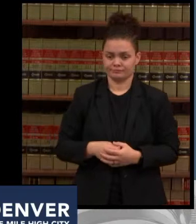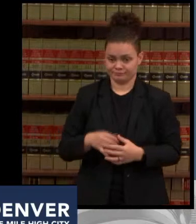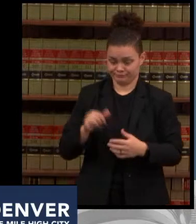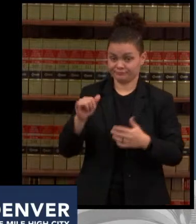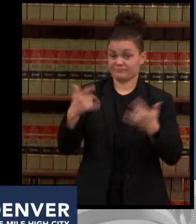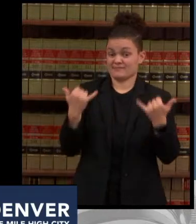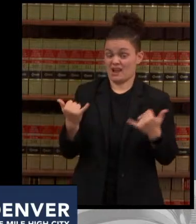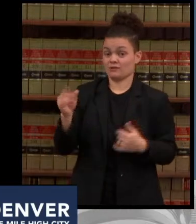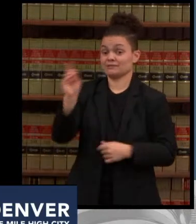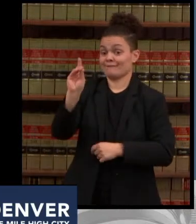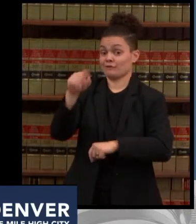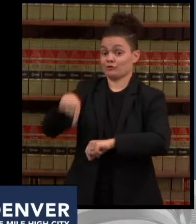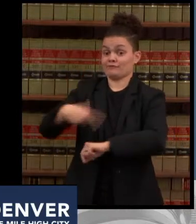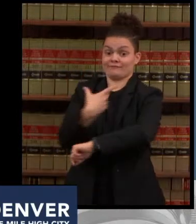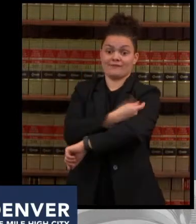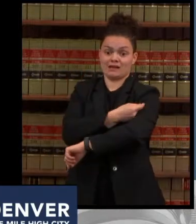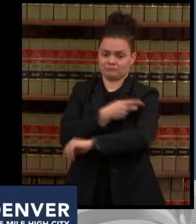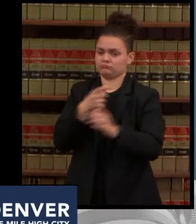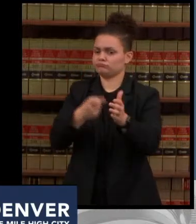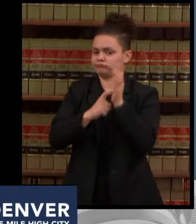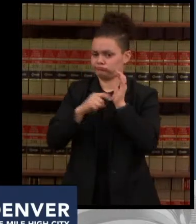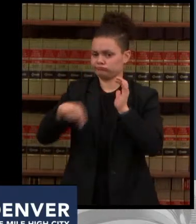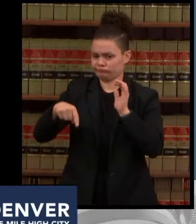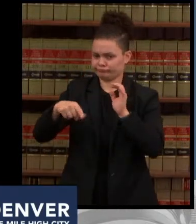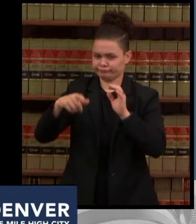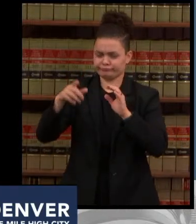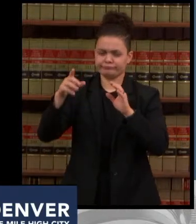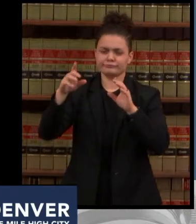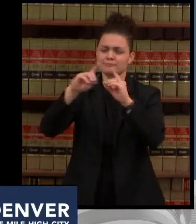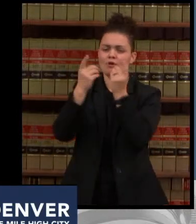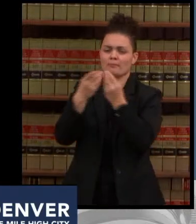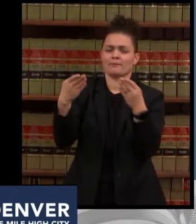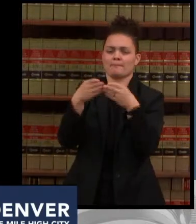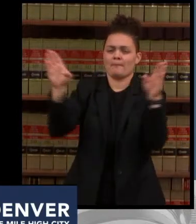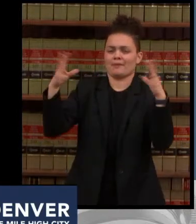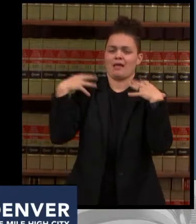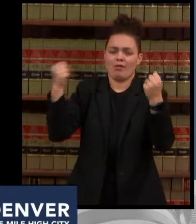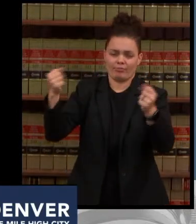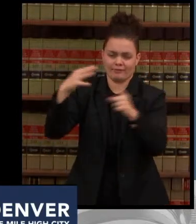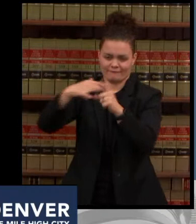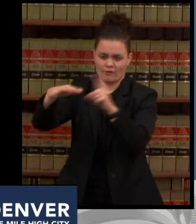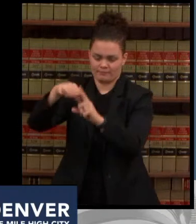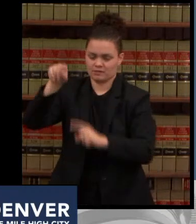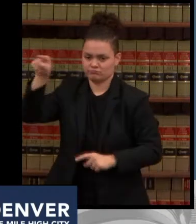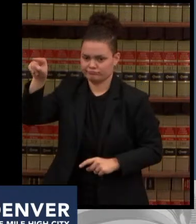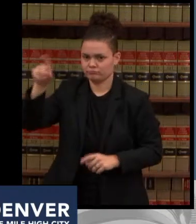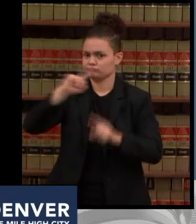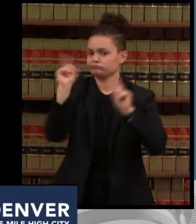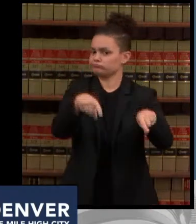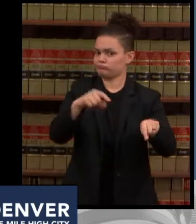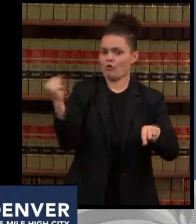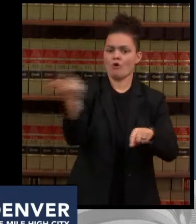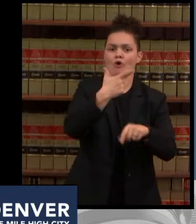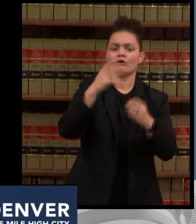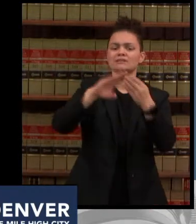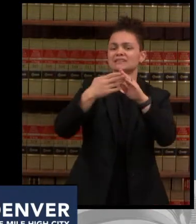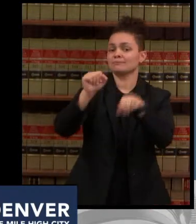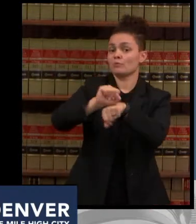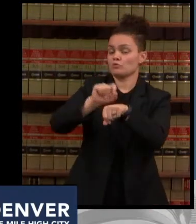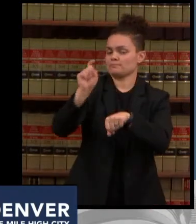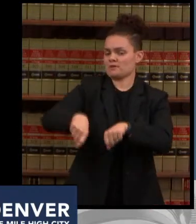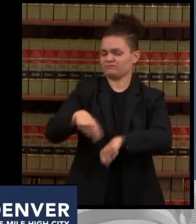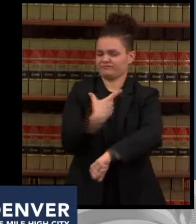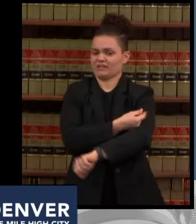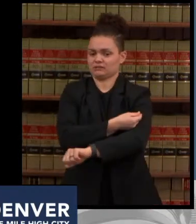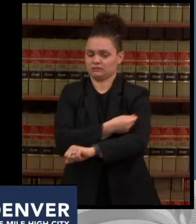the Department of Public Health and Environment. And everyone who falls into that category on the left part of the screen here under that vaccine mandate